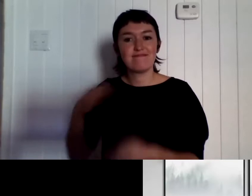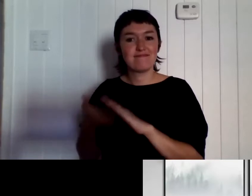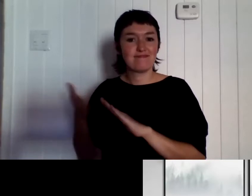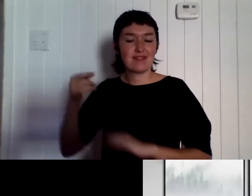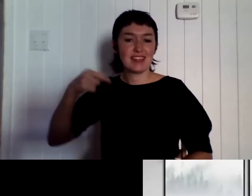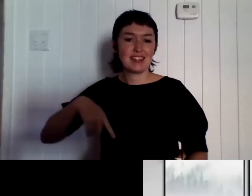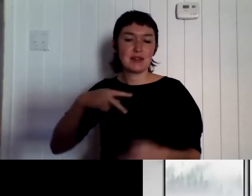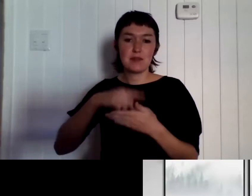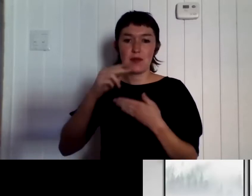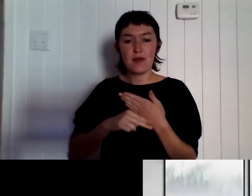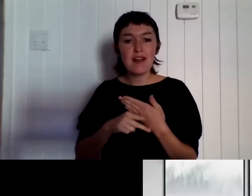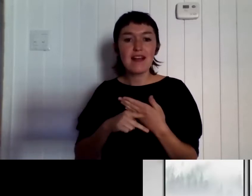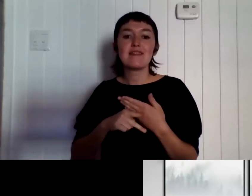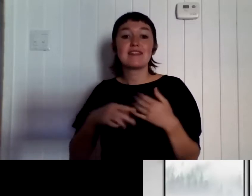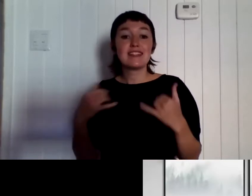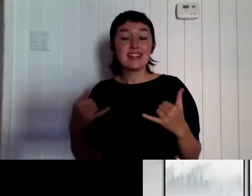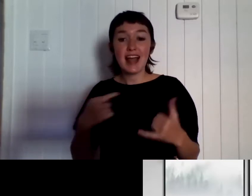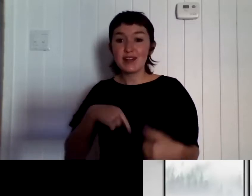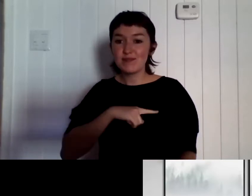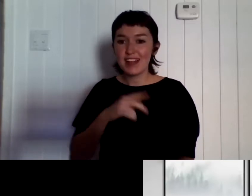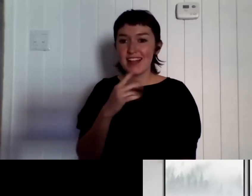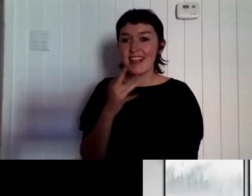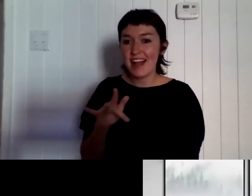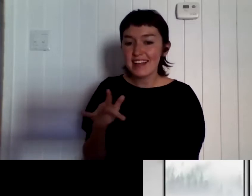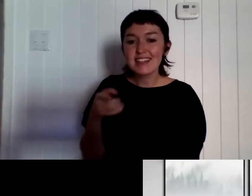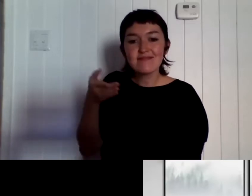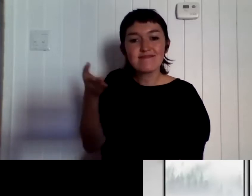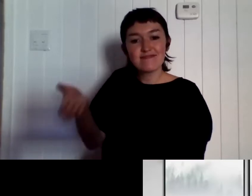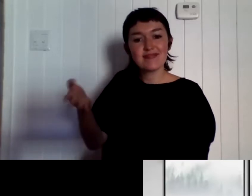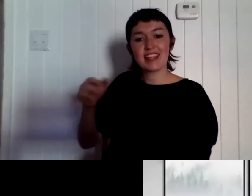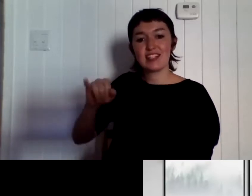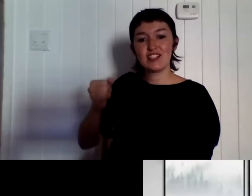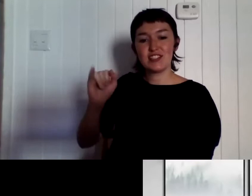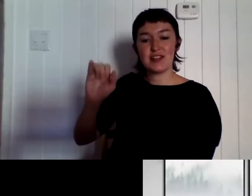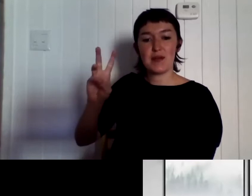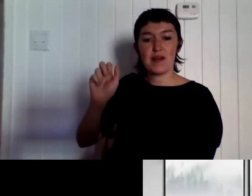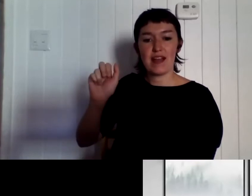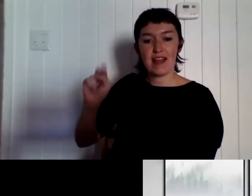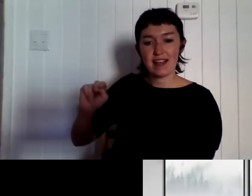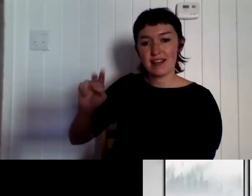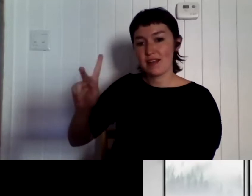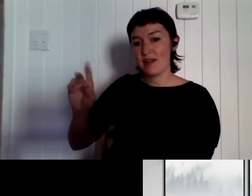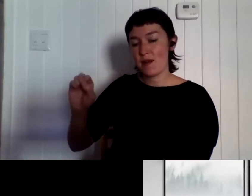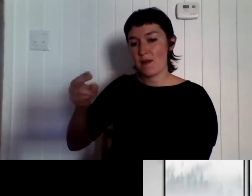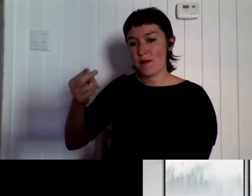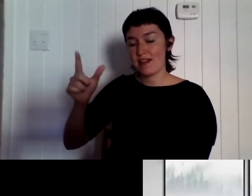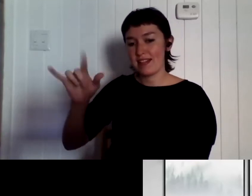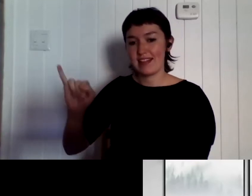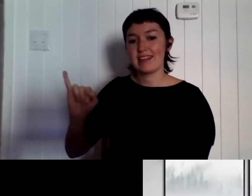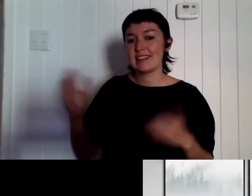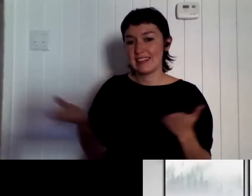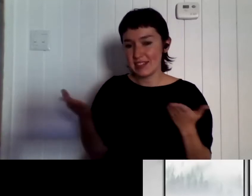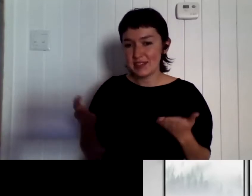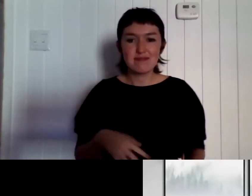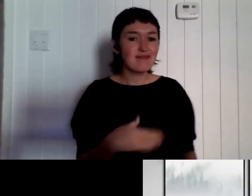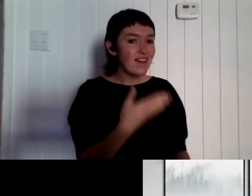have Jiwan Kohli. Jiwan, welcome, and thank you for joining us. Oh, thank you for having me. I'm so excited to be here today to